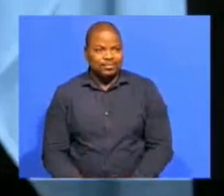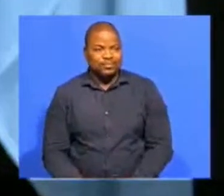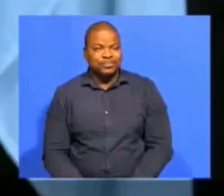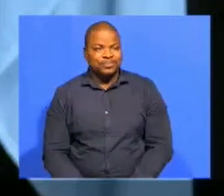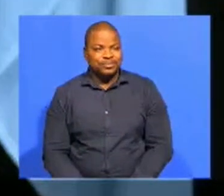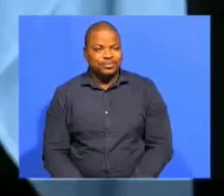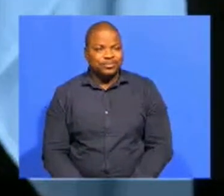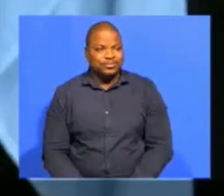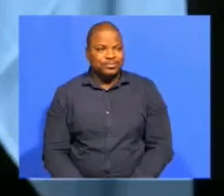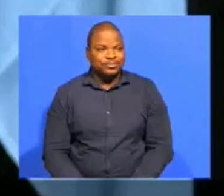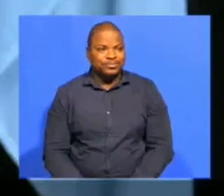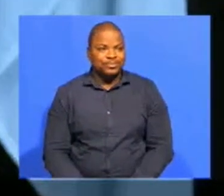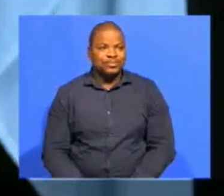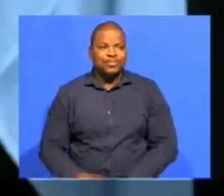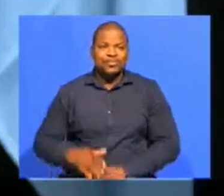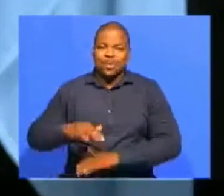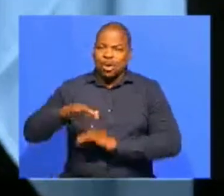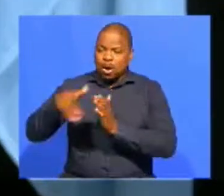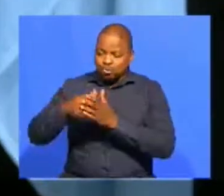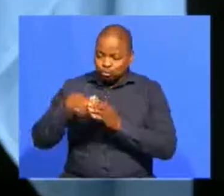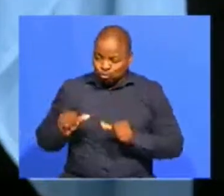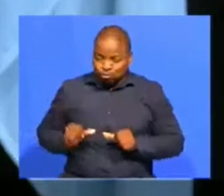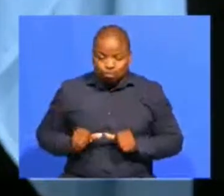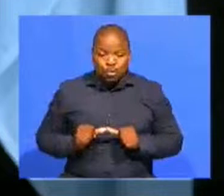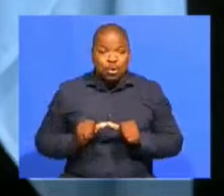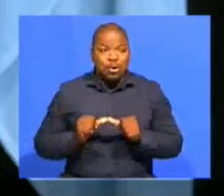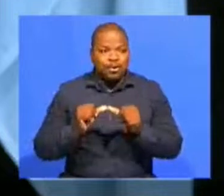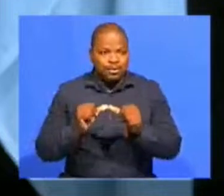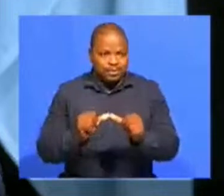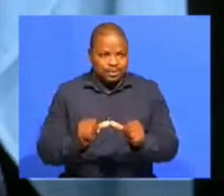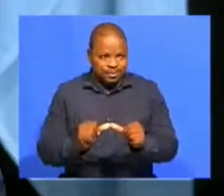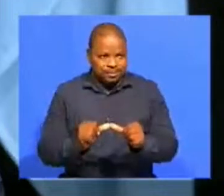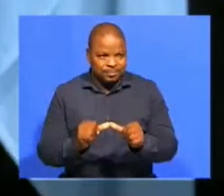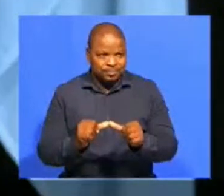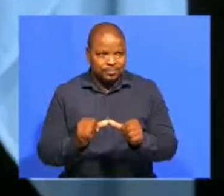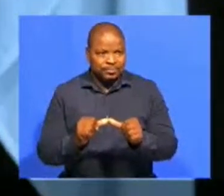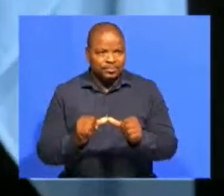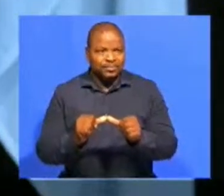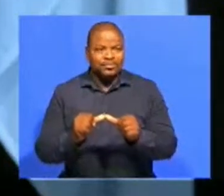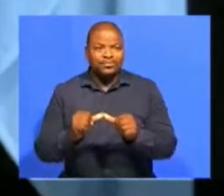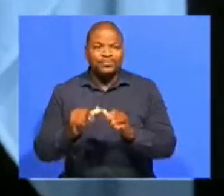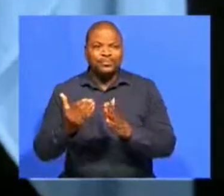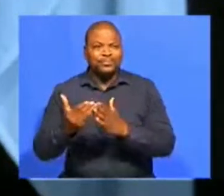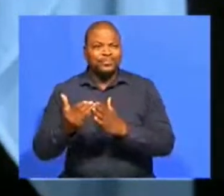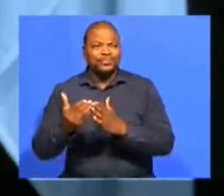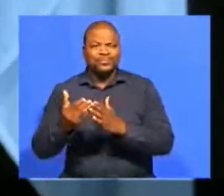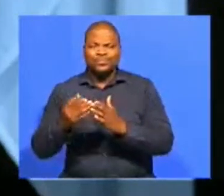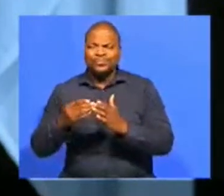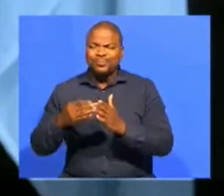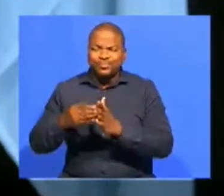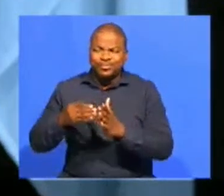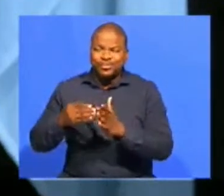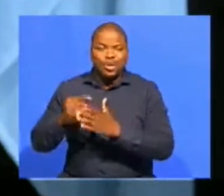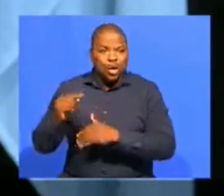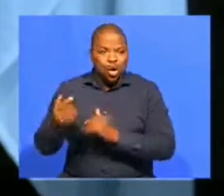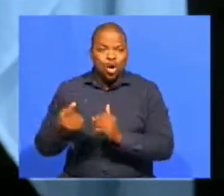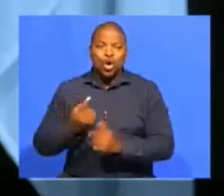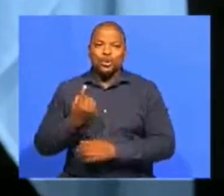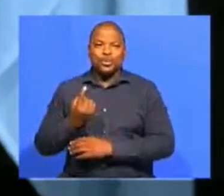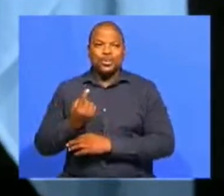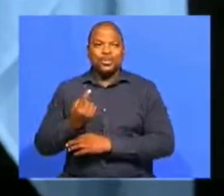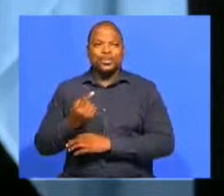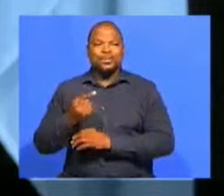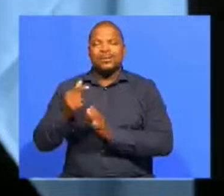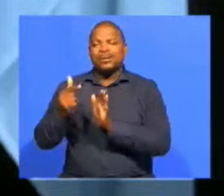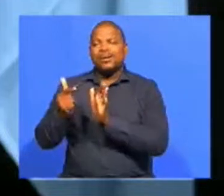and they're all continually being exploited or attempted to be exploited by the